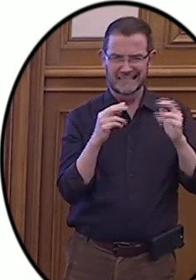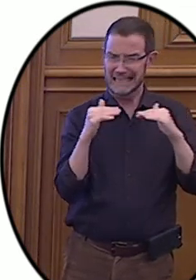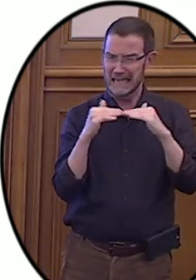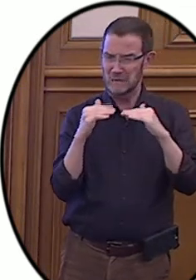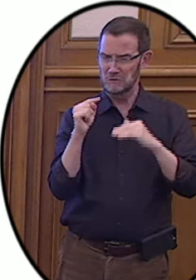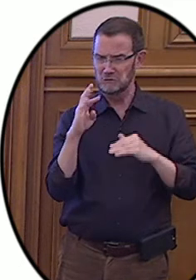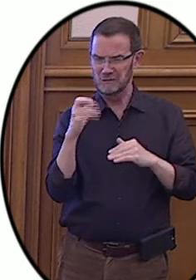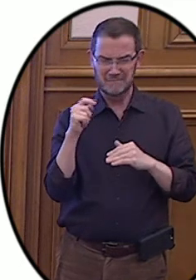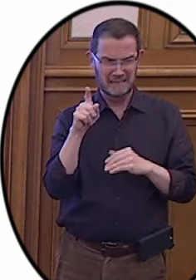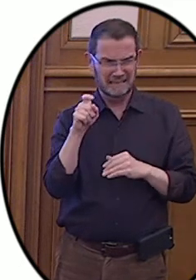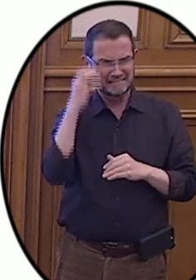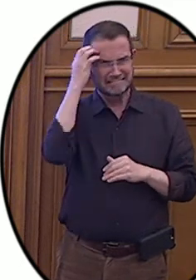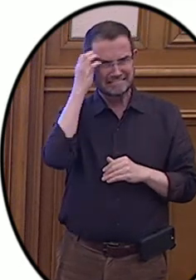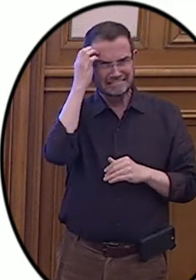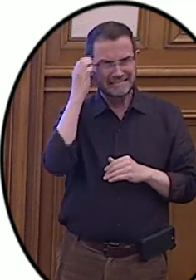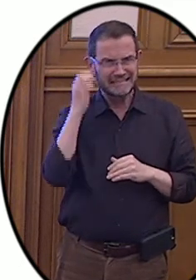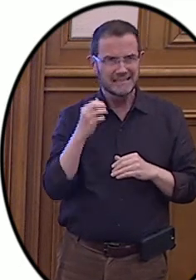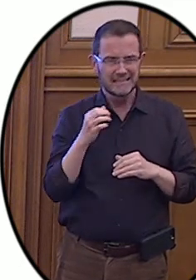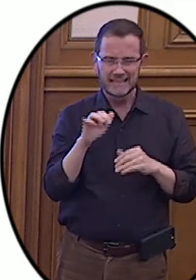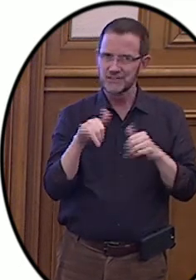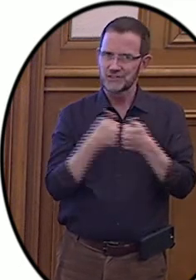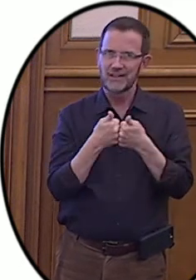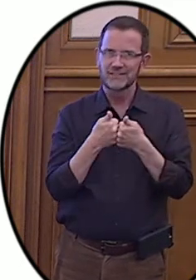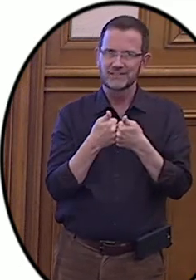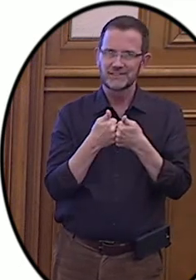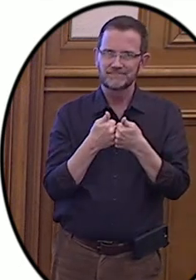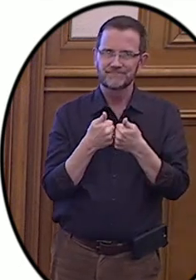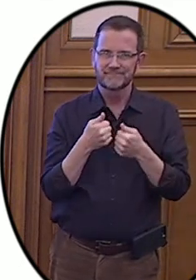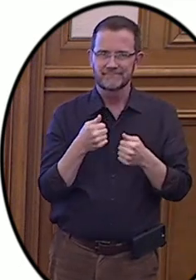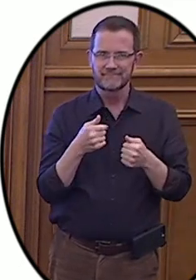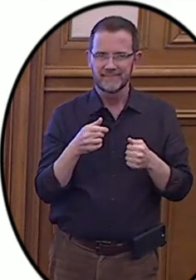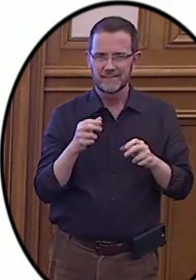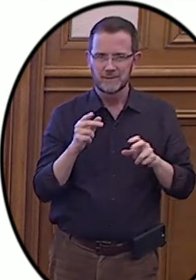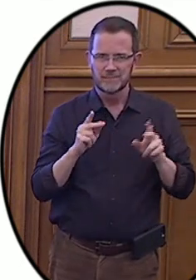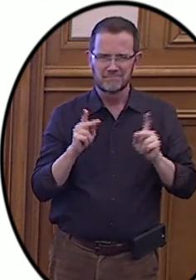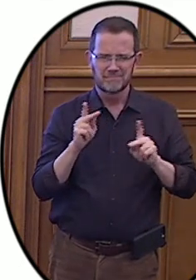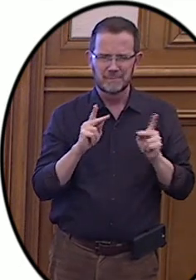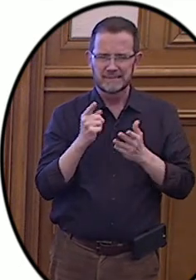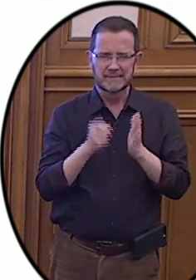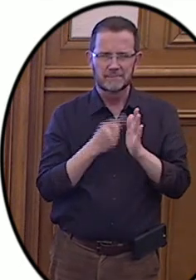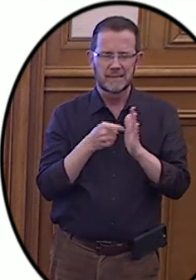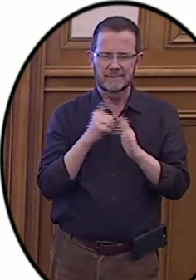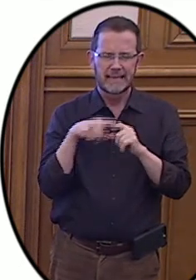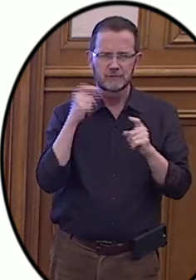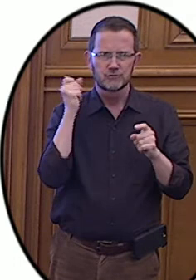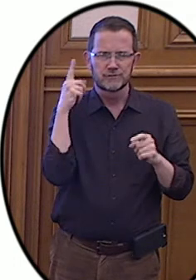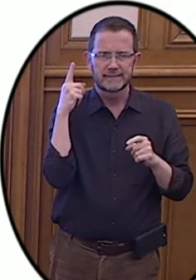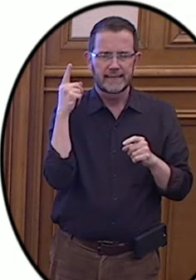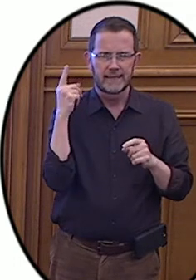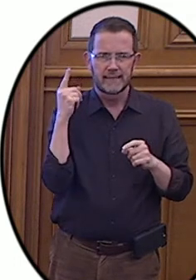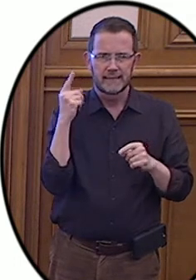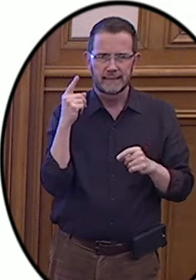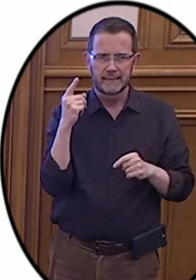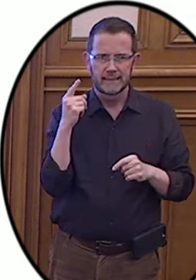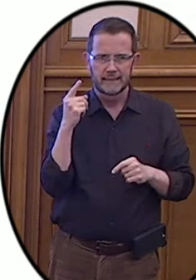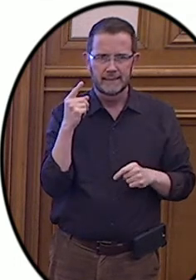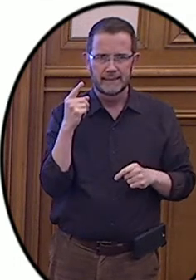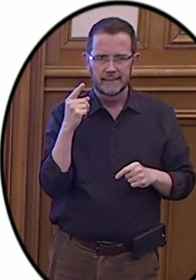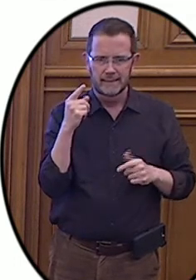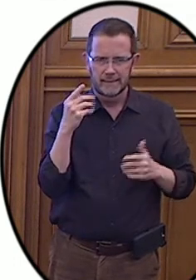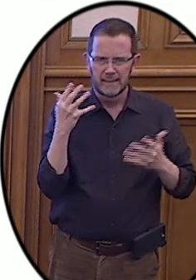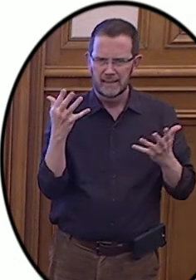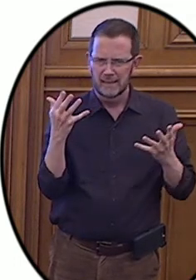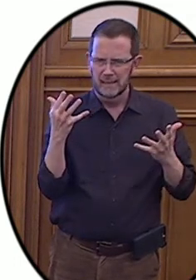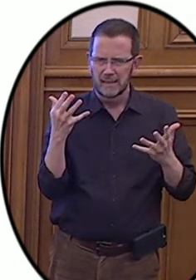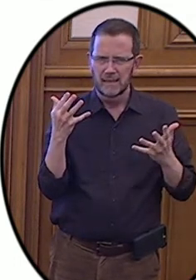trying to treat everyone equally and may have difficulty seeing how they can comply